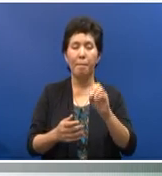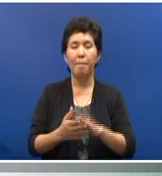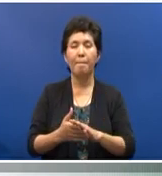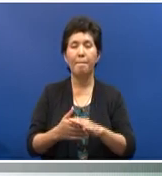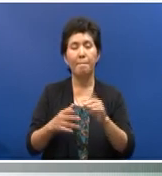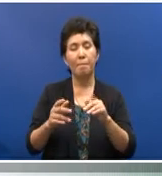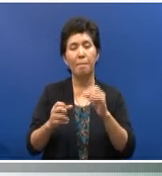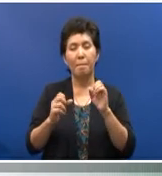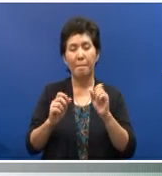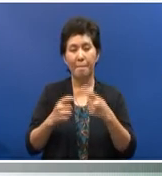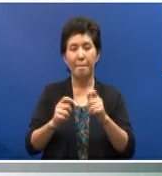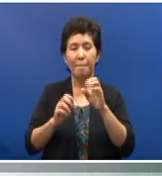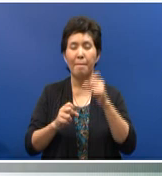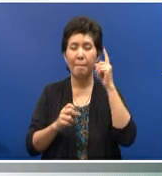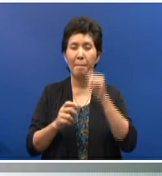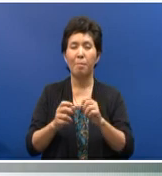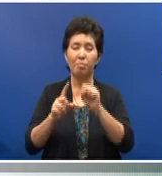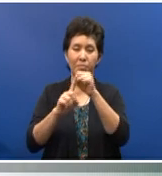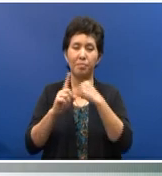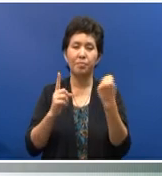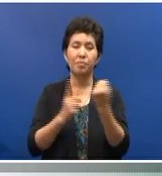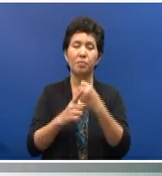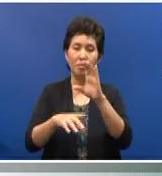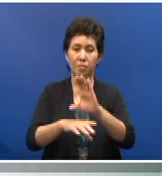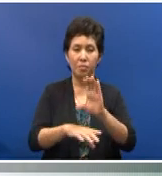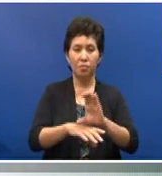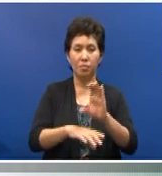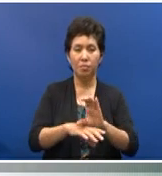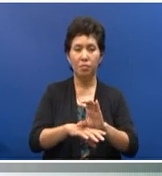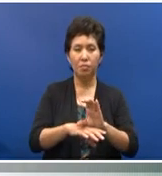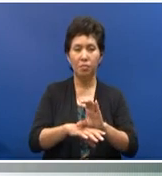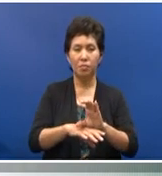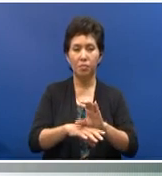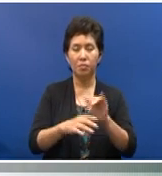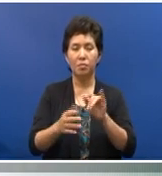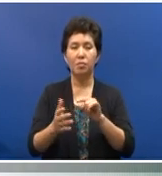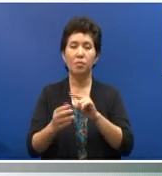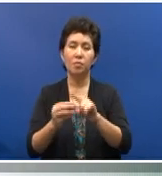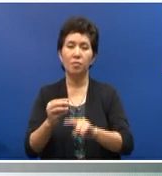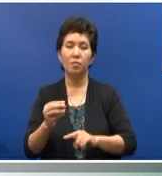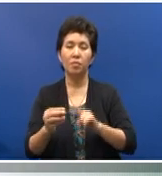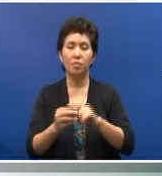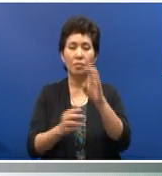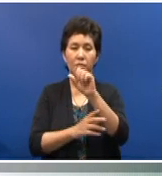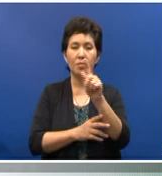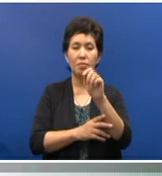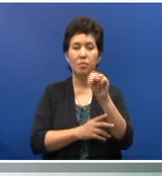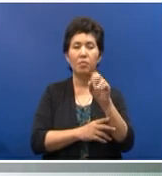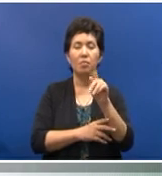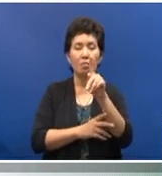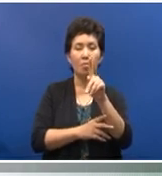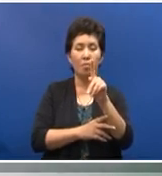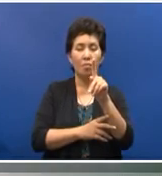to understand social phenomena like cultural clashes, okay, and also about ethnic